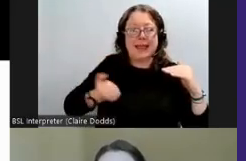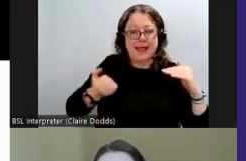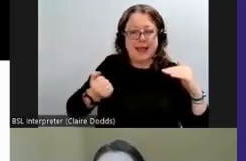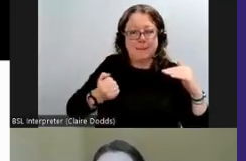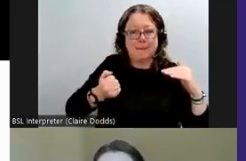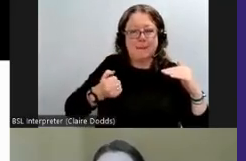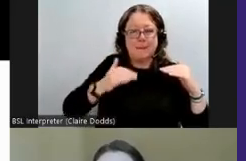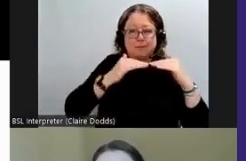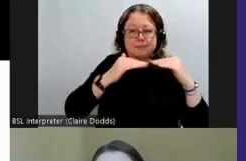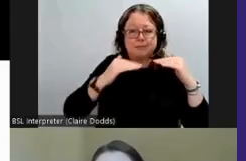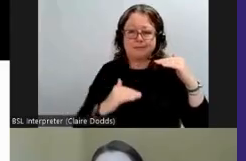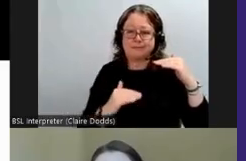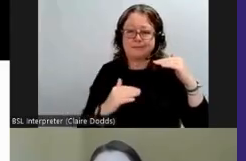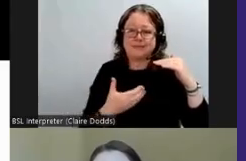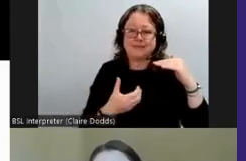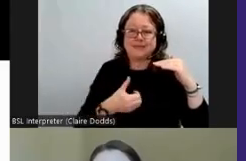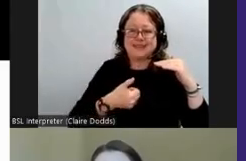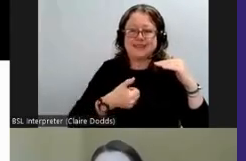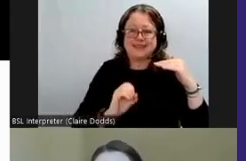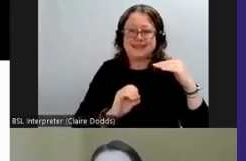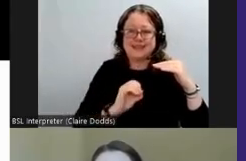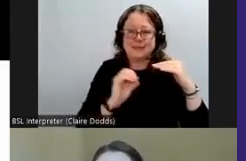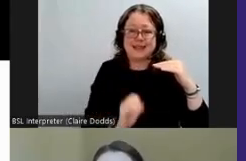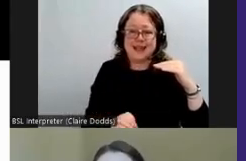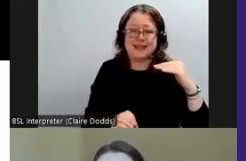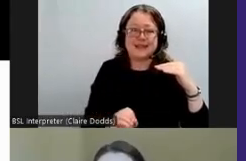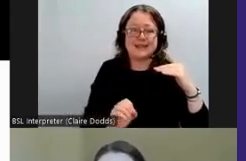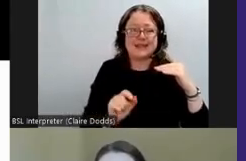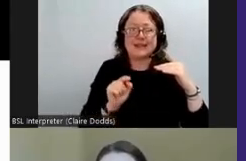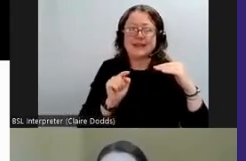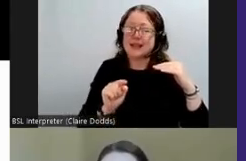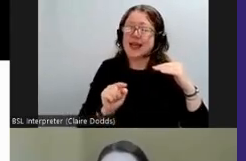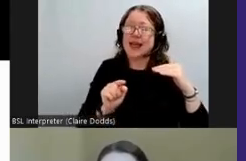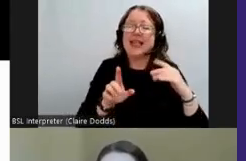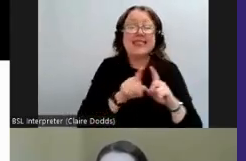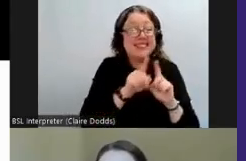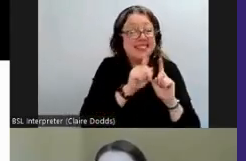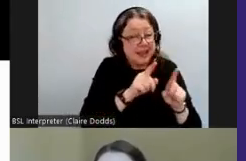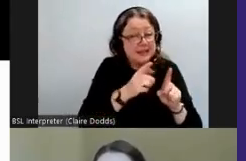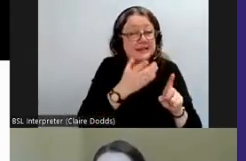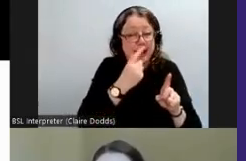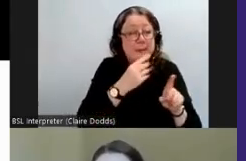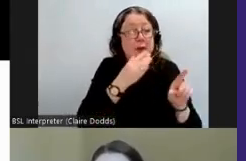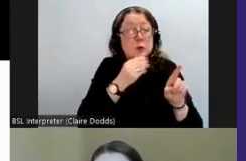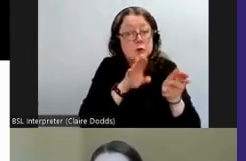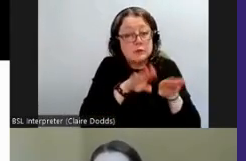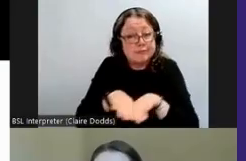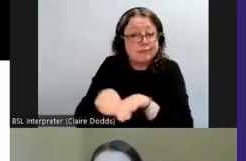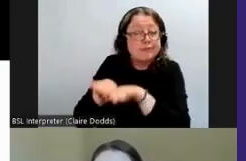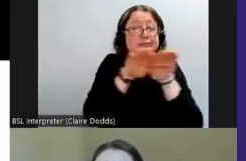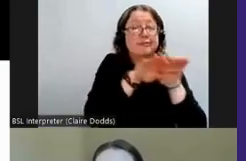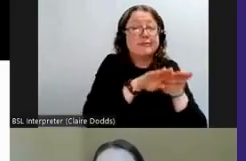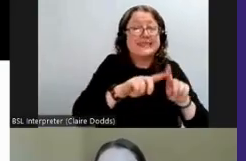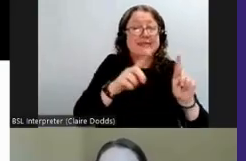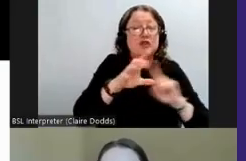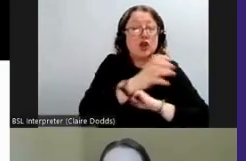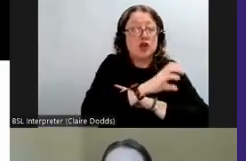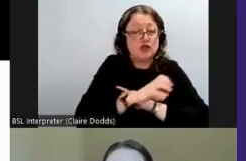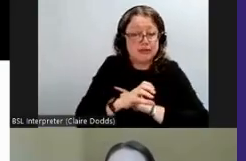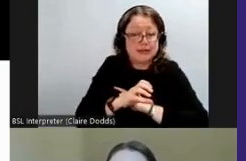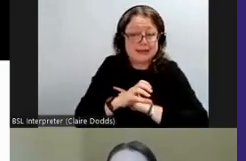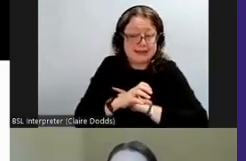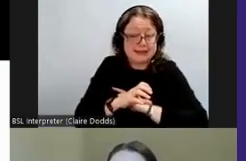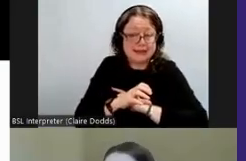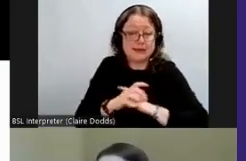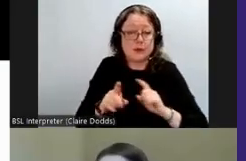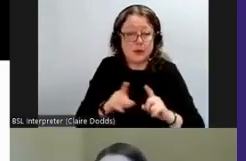across different countries to be able to compare the poverty levels in across the areas.